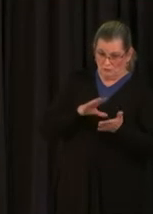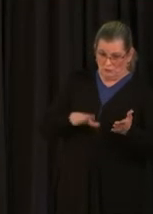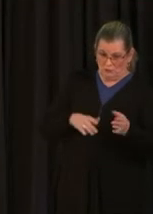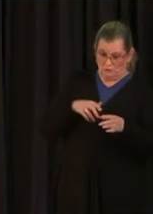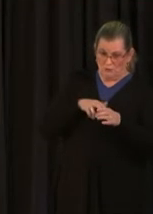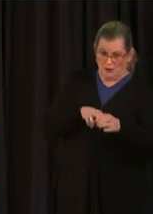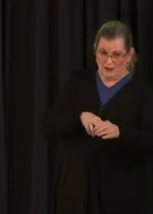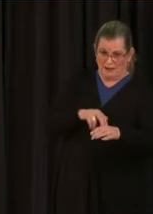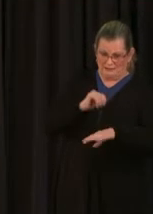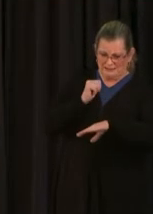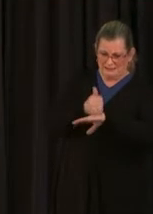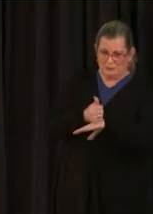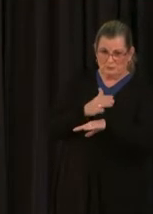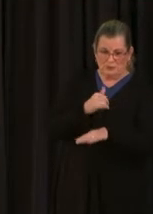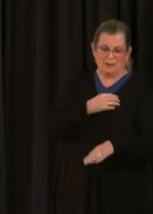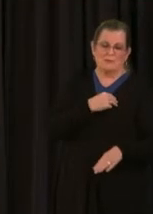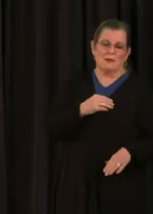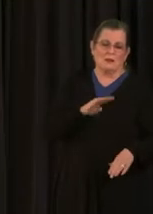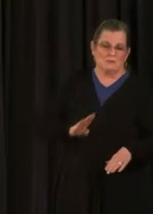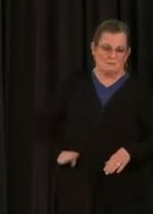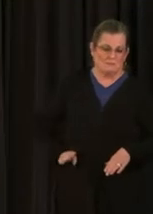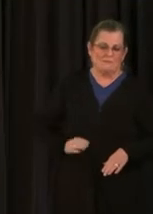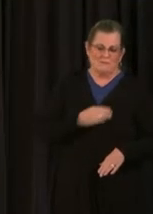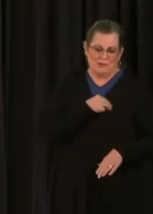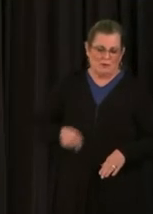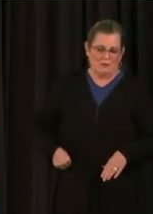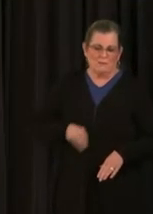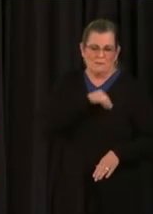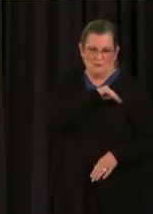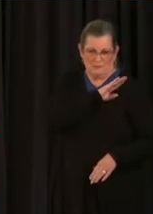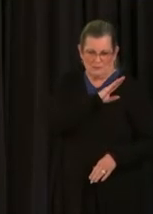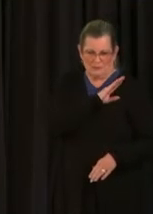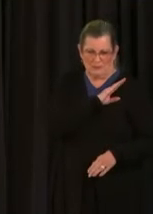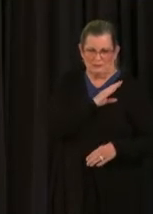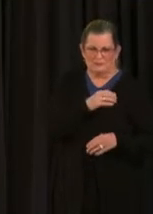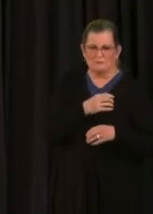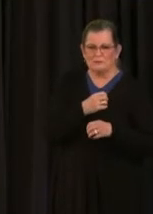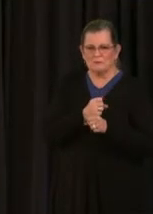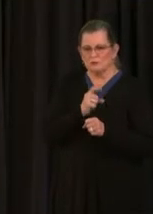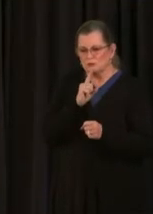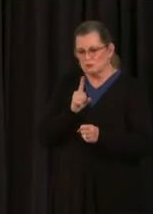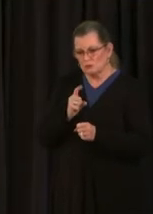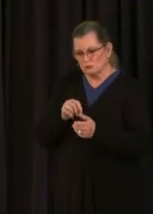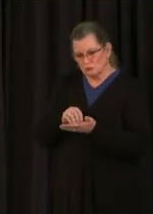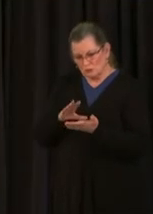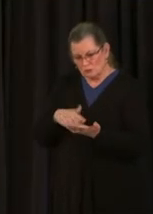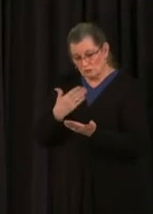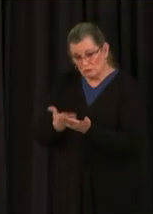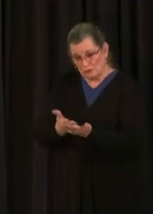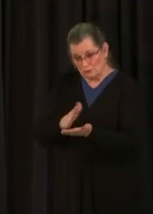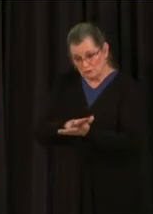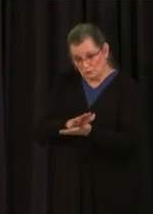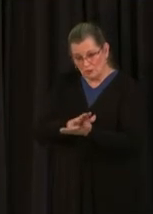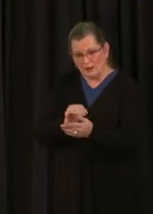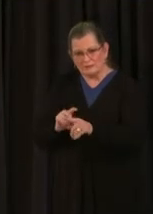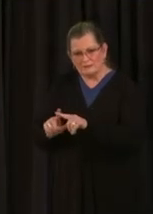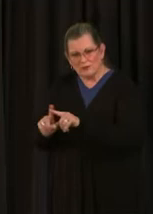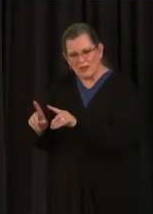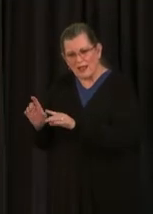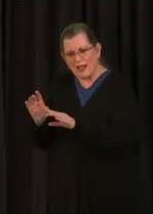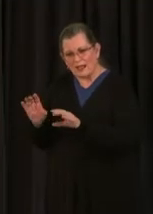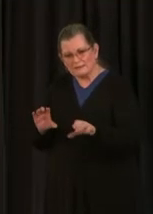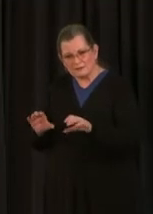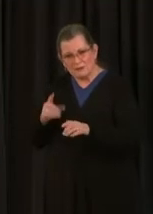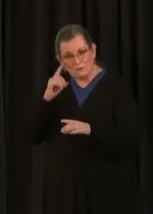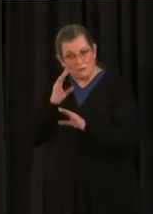Muriel Bowser to support students in the district and make sure they can get to school and school-related activities for free